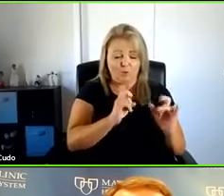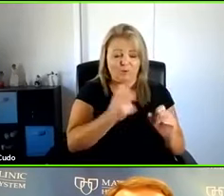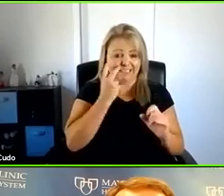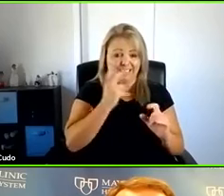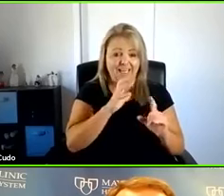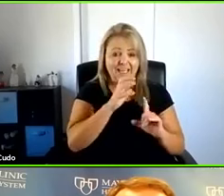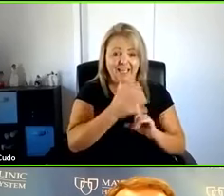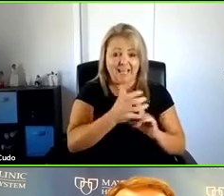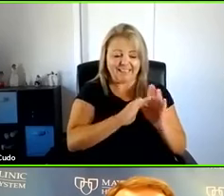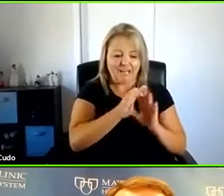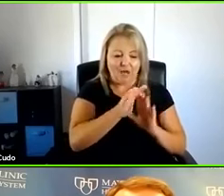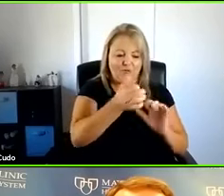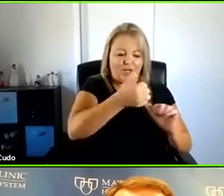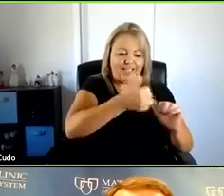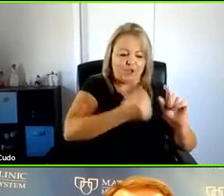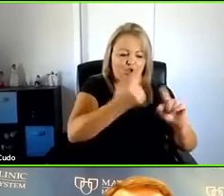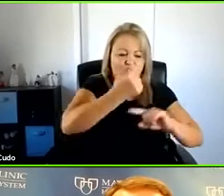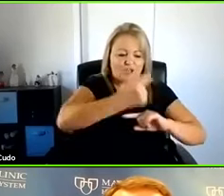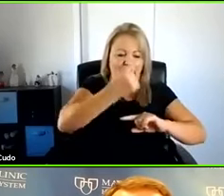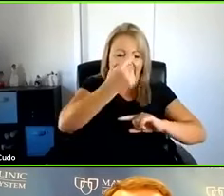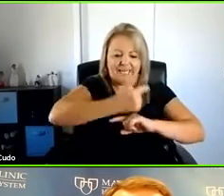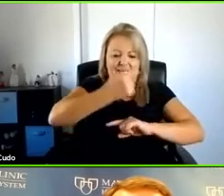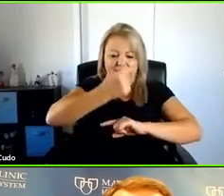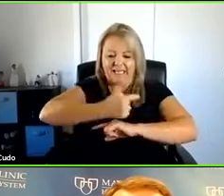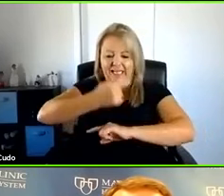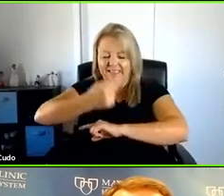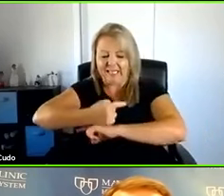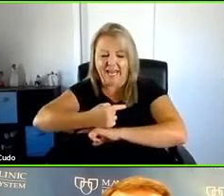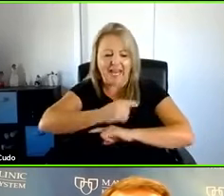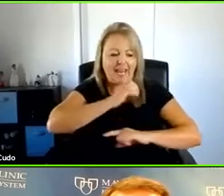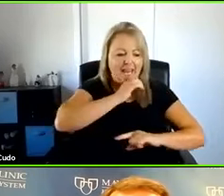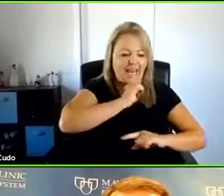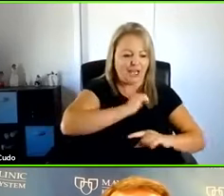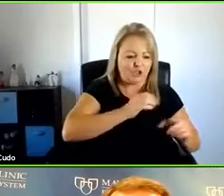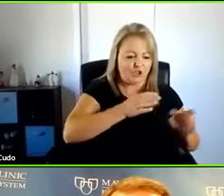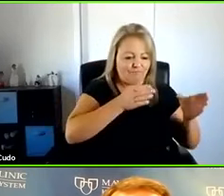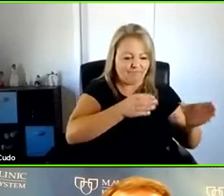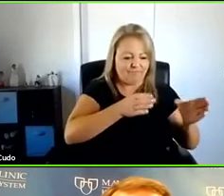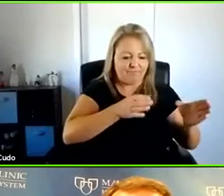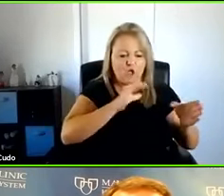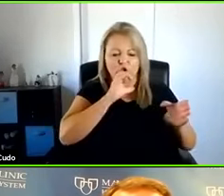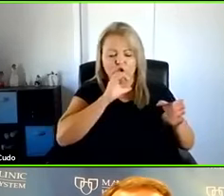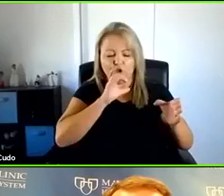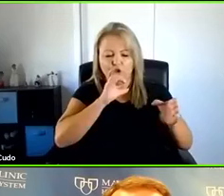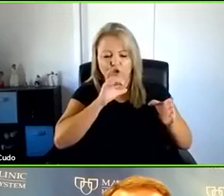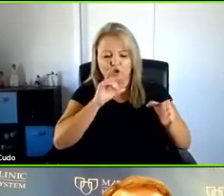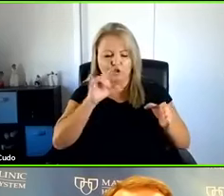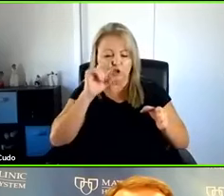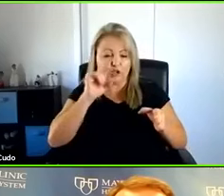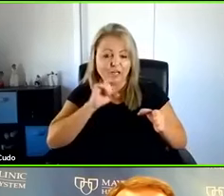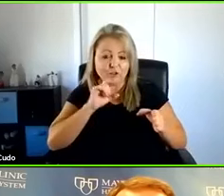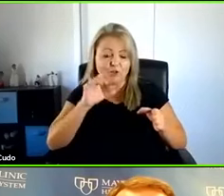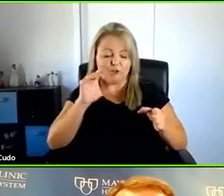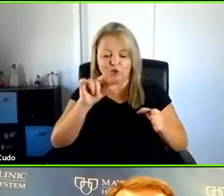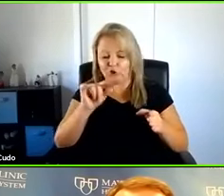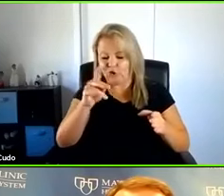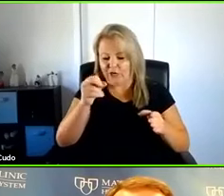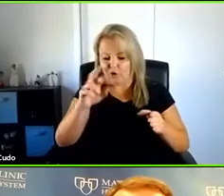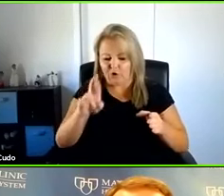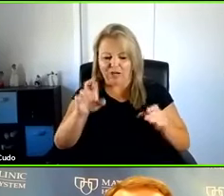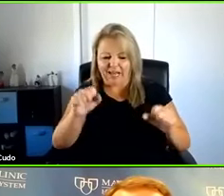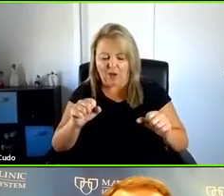each day in the past week and the breakdown of age and gender? And can we explain the reasoning behind eliminating daily case